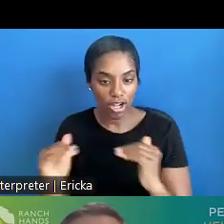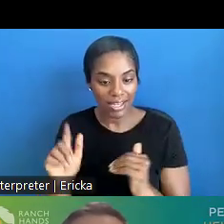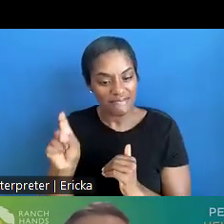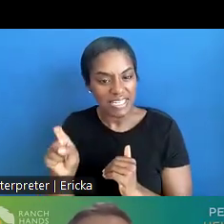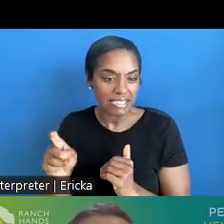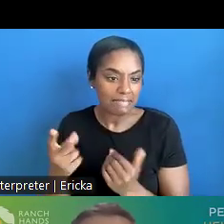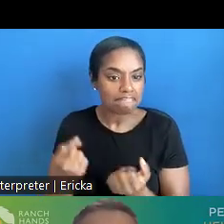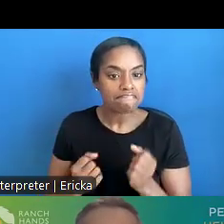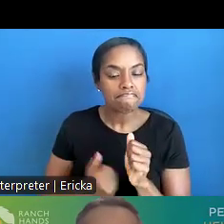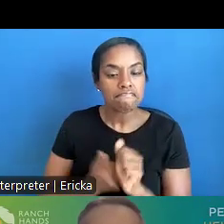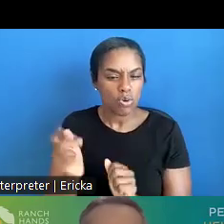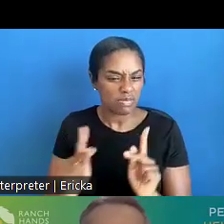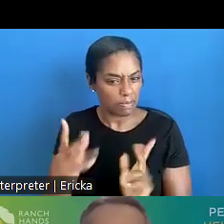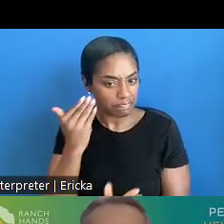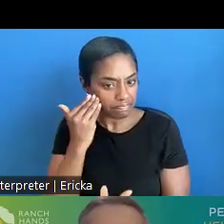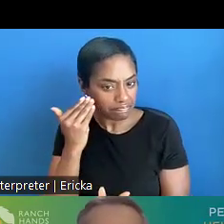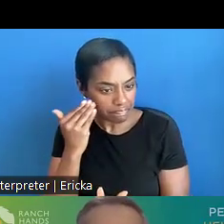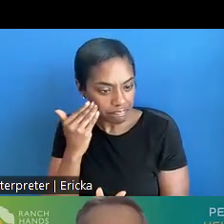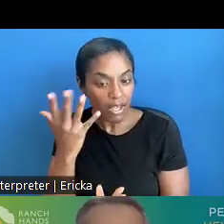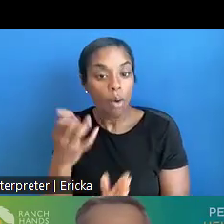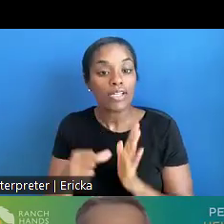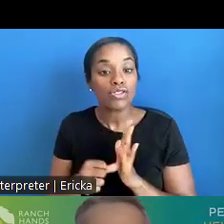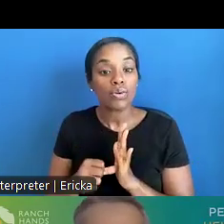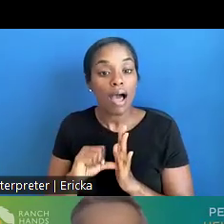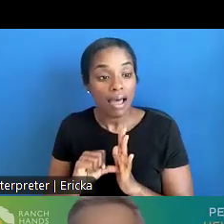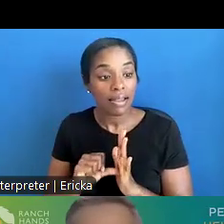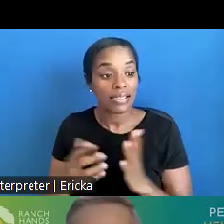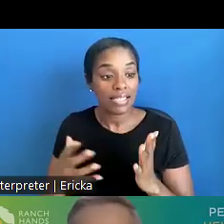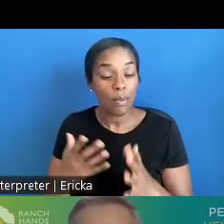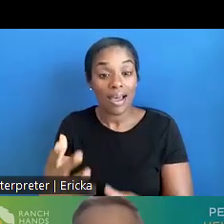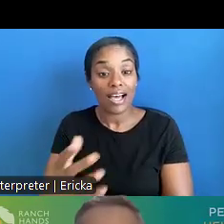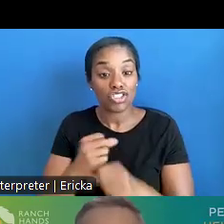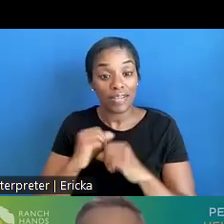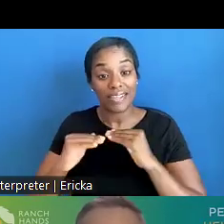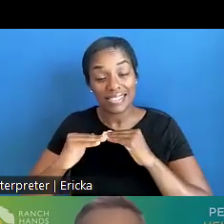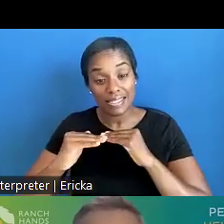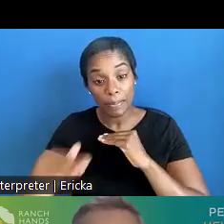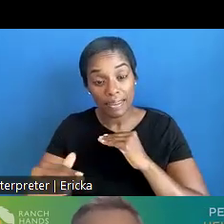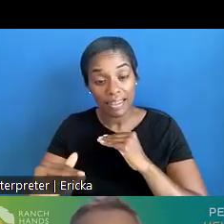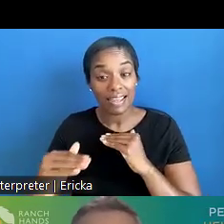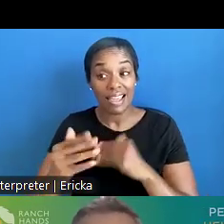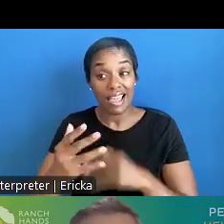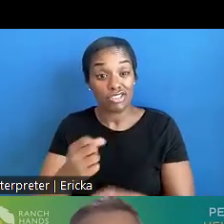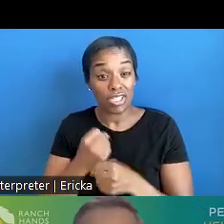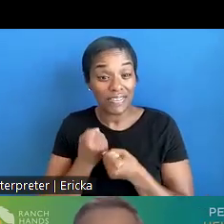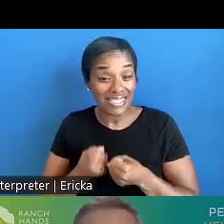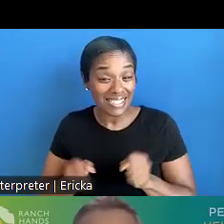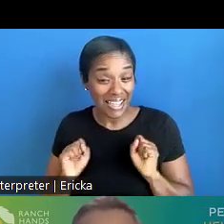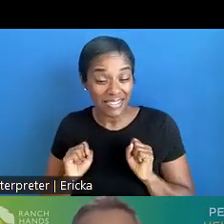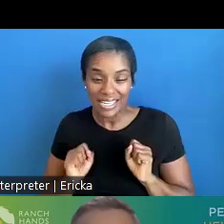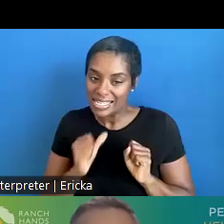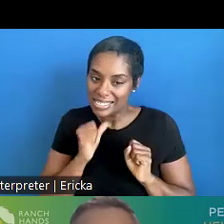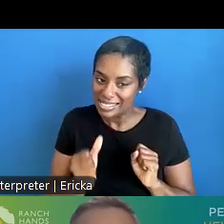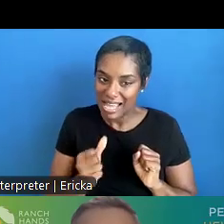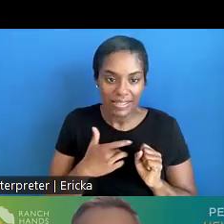So what I want to highlight is that achieving stability and achieving felt safety is not the same as physical